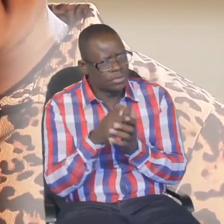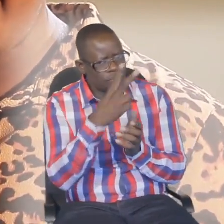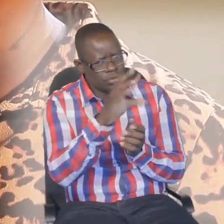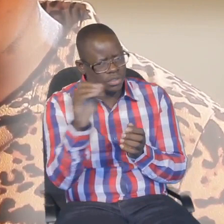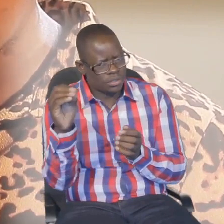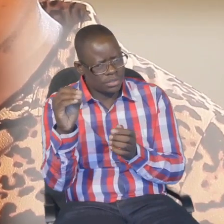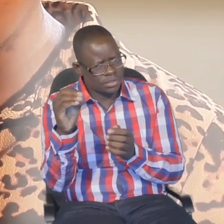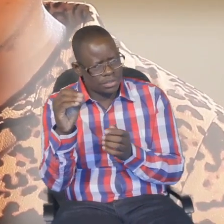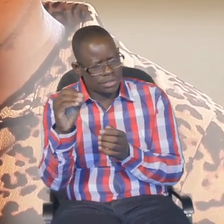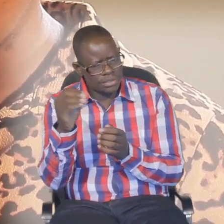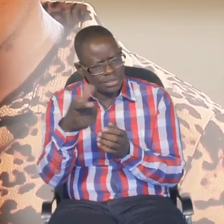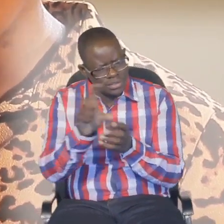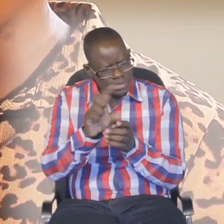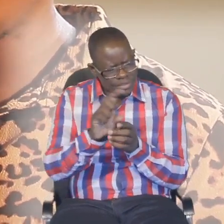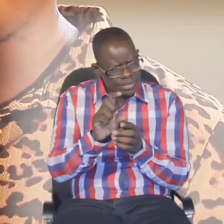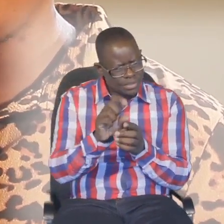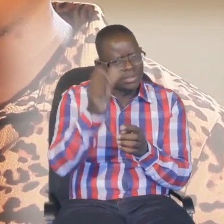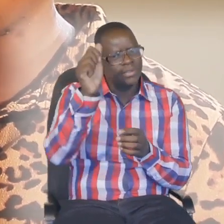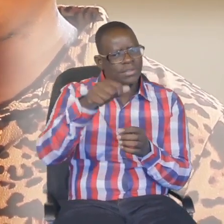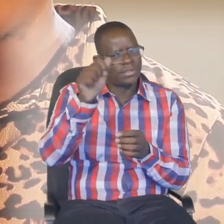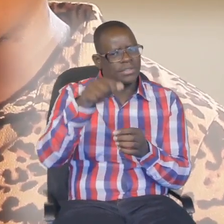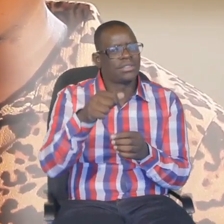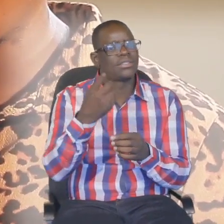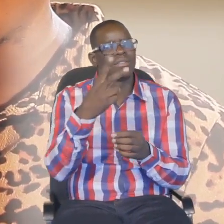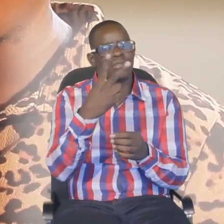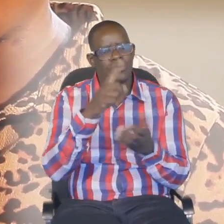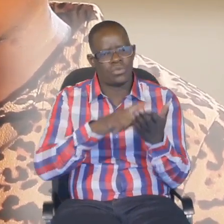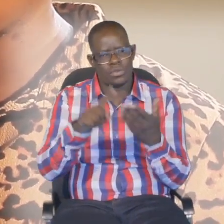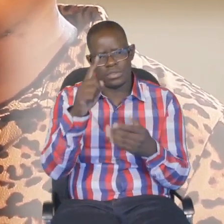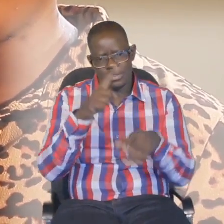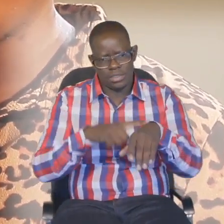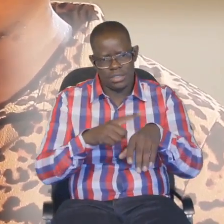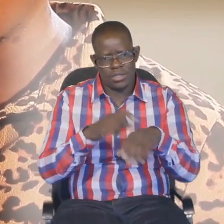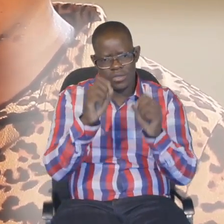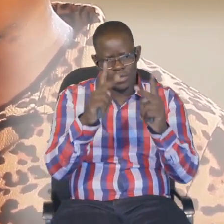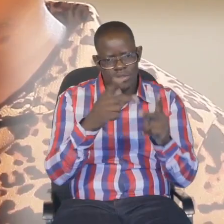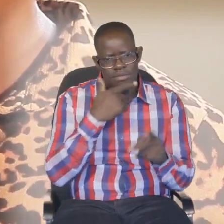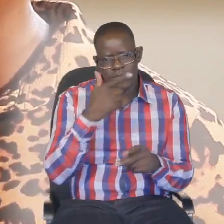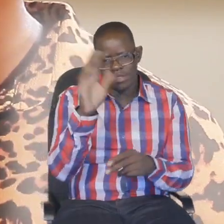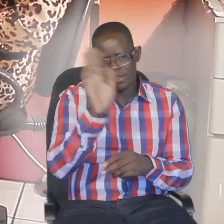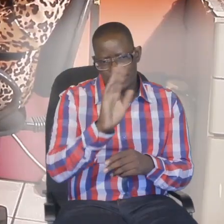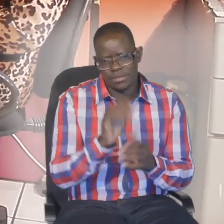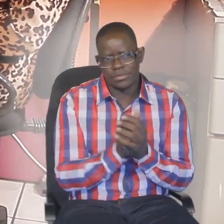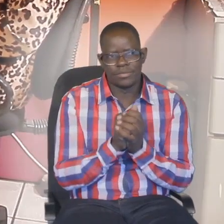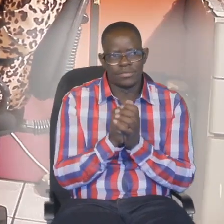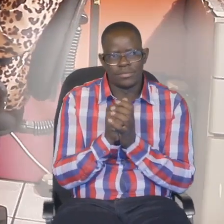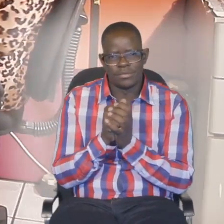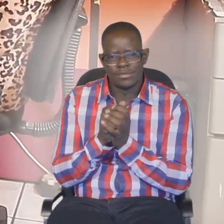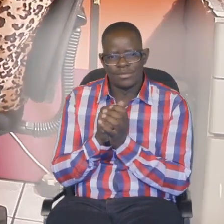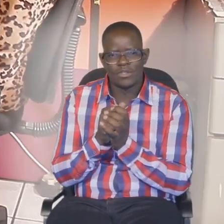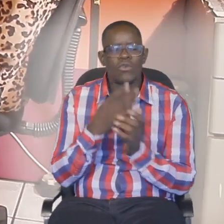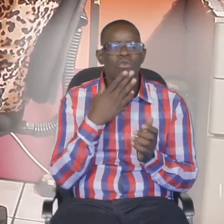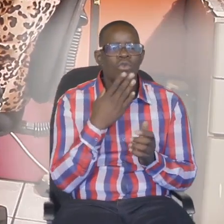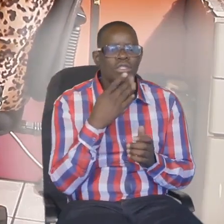$200 interest? Yes, within 2 weeks' time. Okay, bye. Thank you. Who was